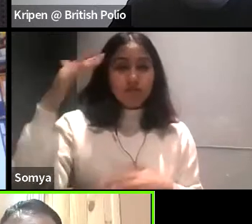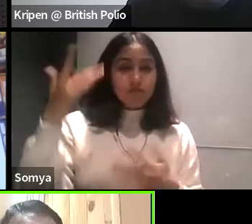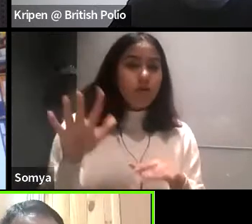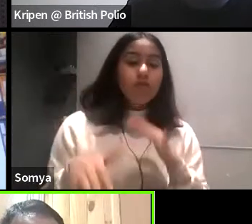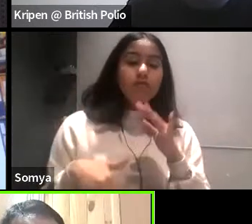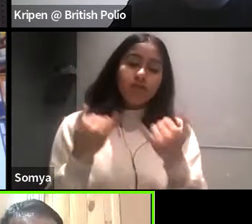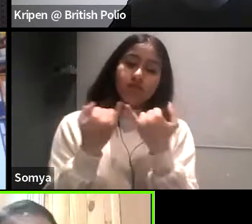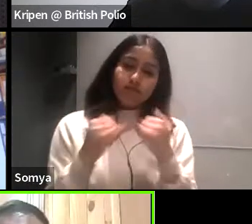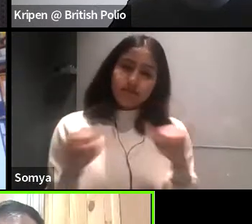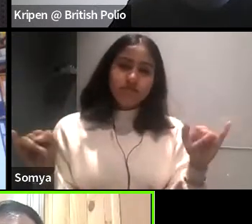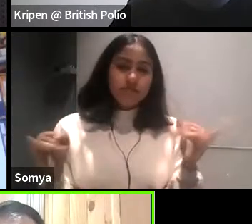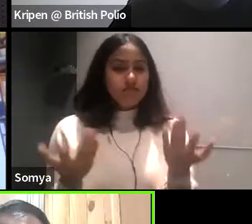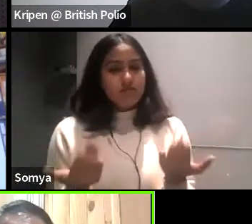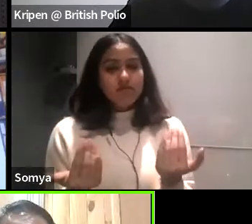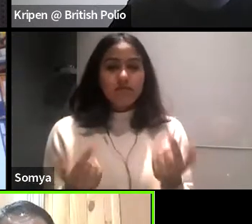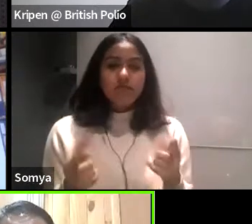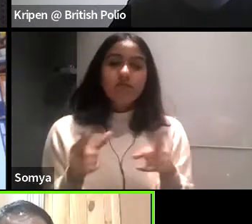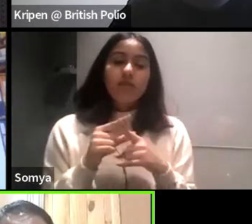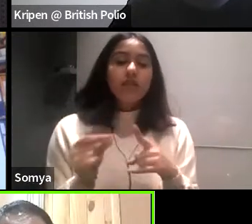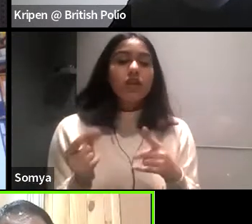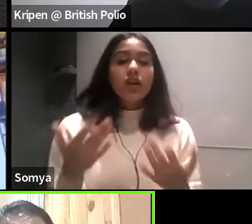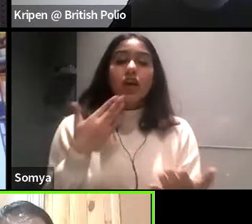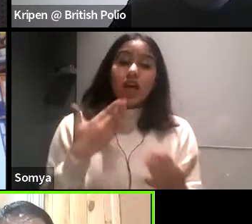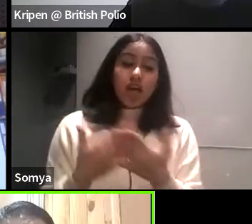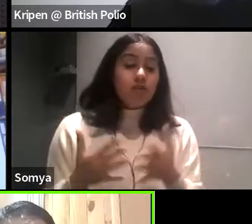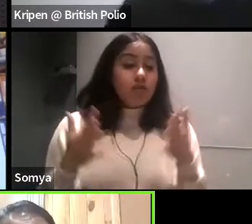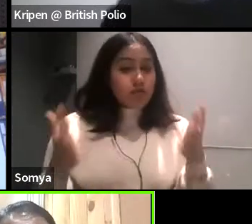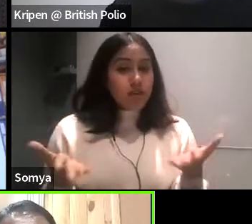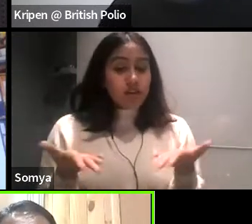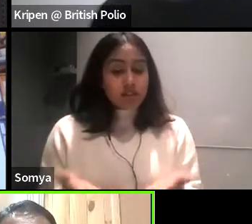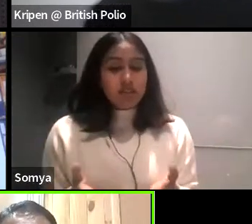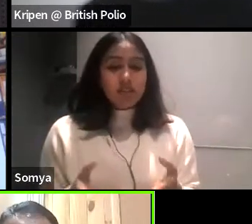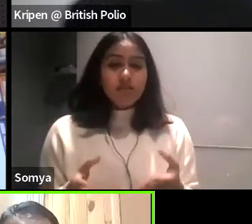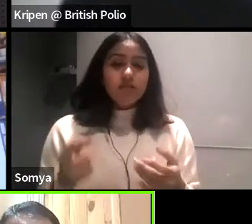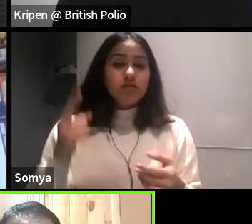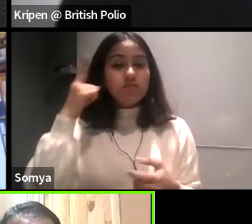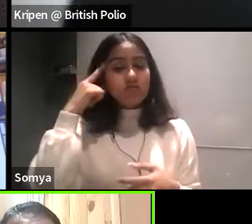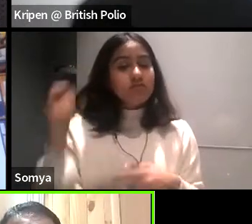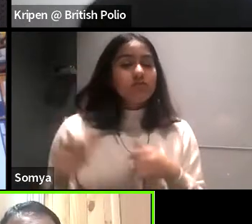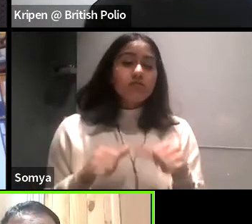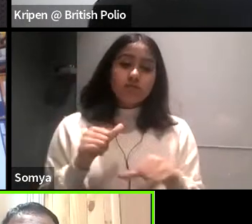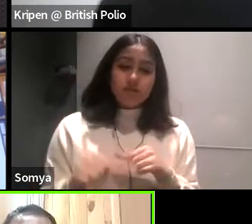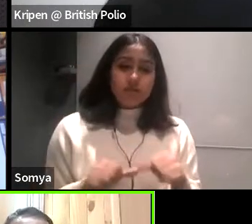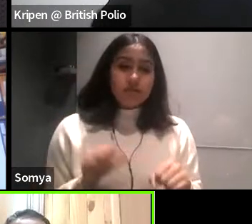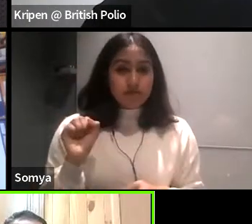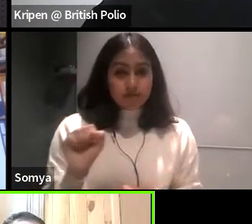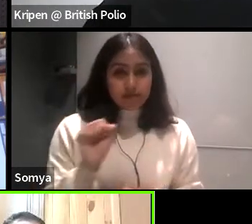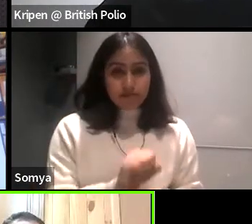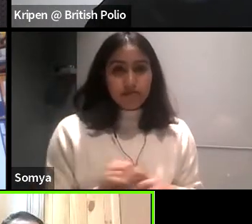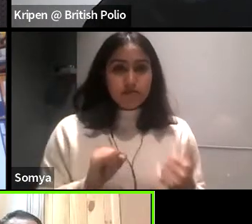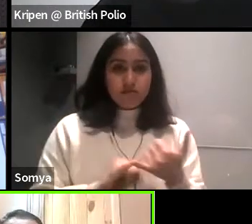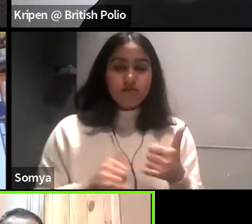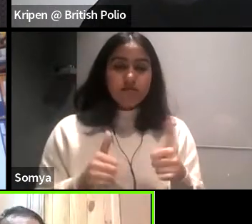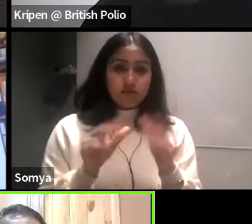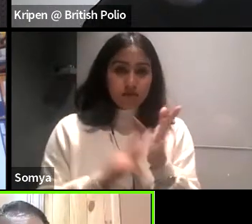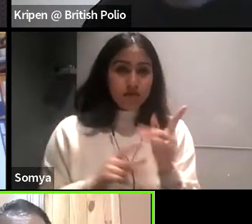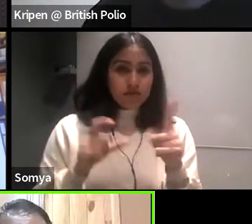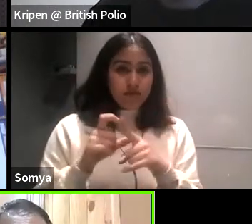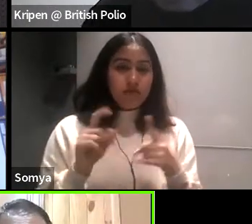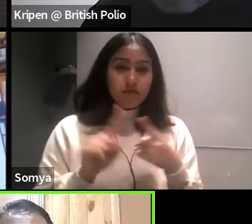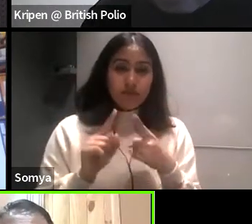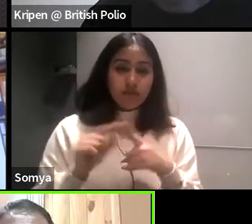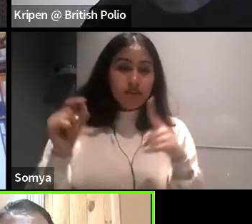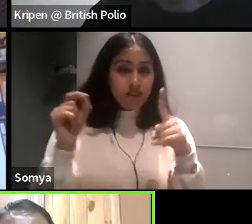independent. Yeah. So thanks for bringing this wonderful thought process. Sandeep ji, may I invite